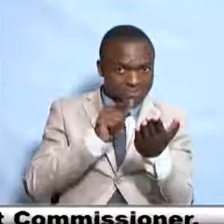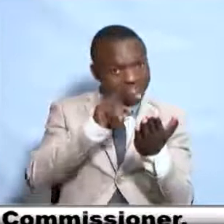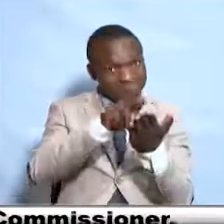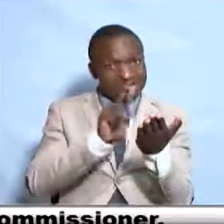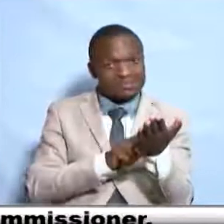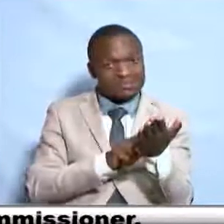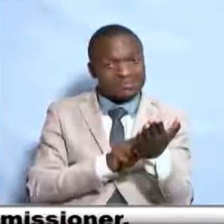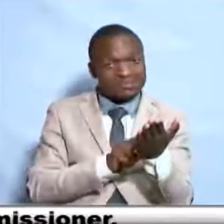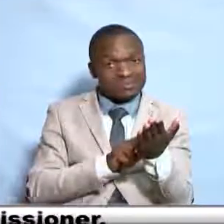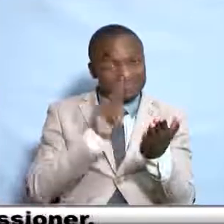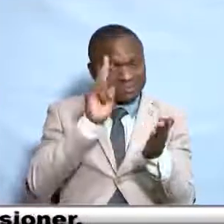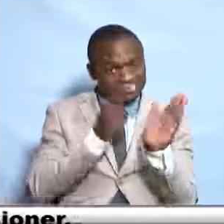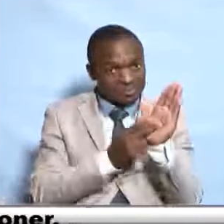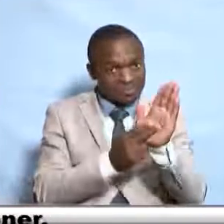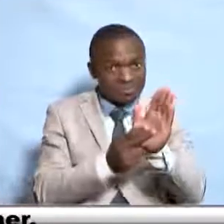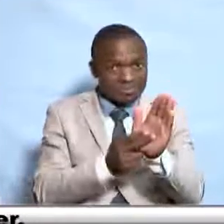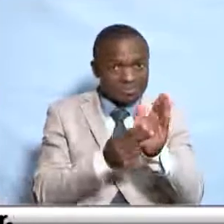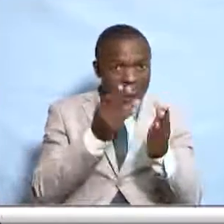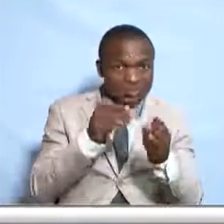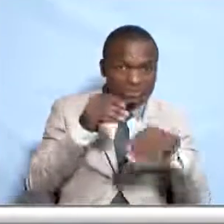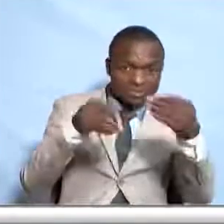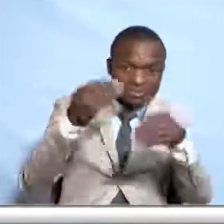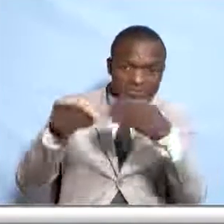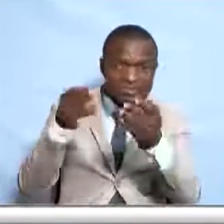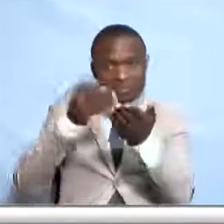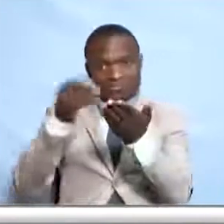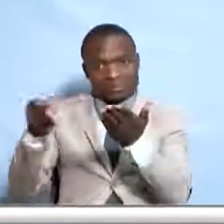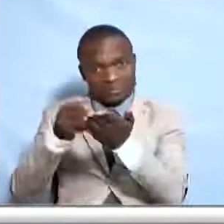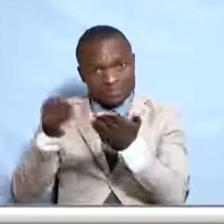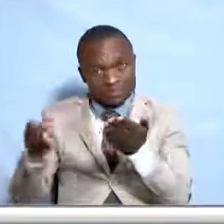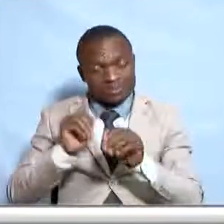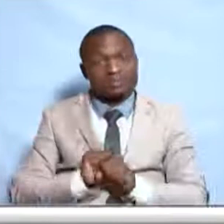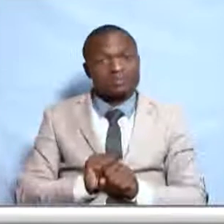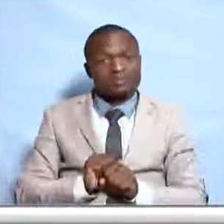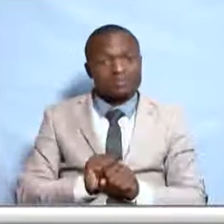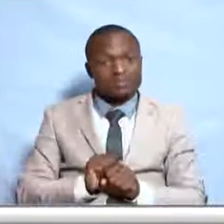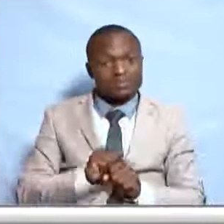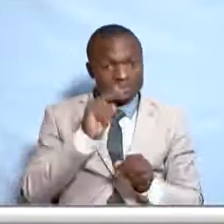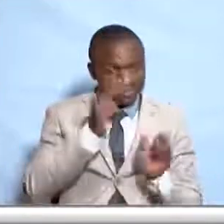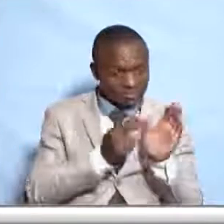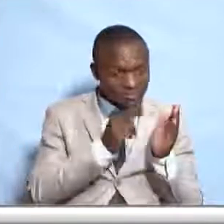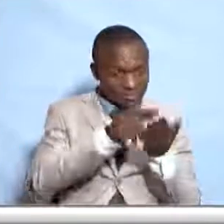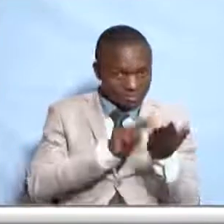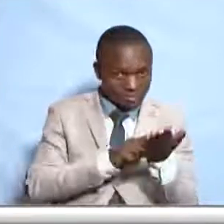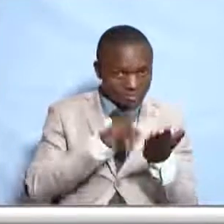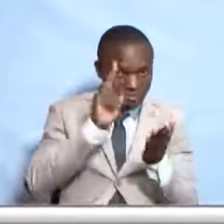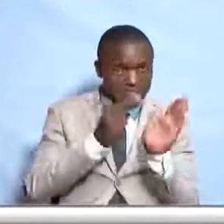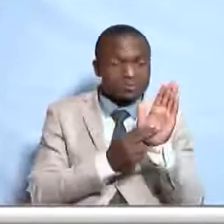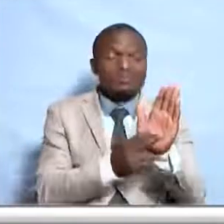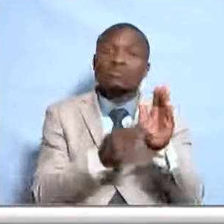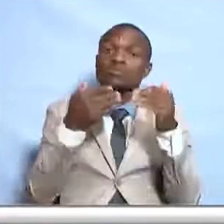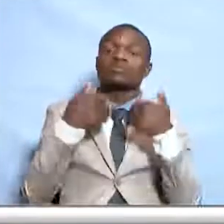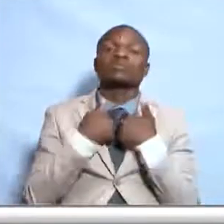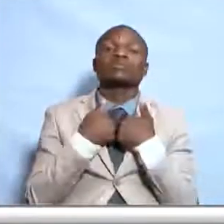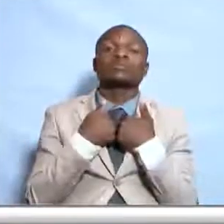the DACO will indicate we've distributed so much fertilizer. The DACO will indicate we